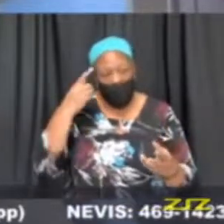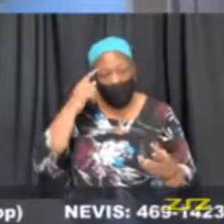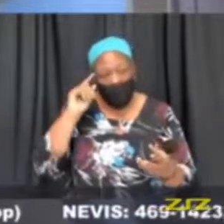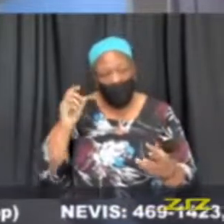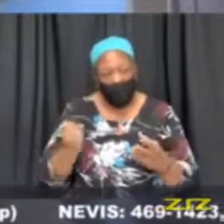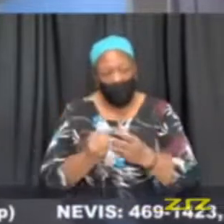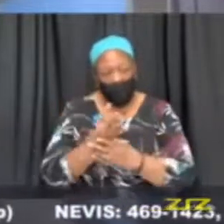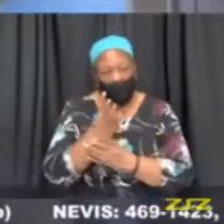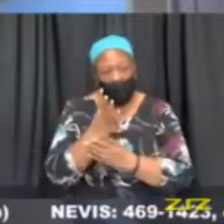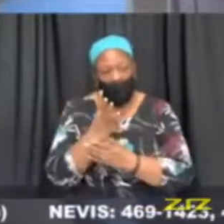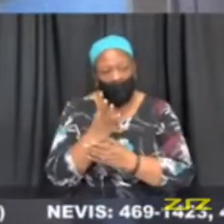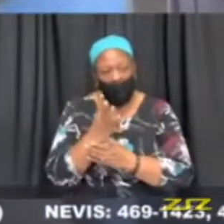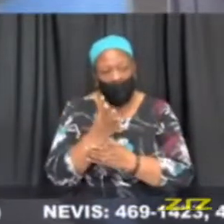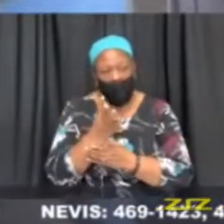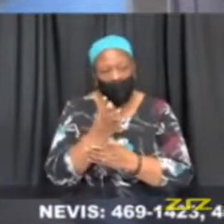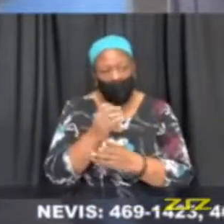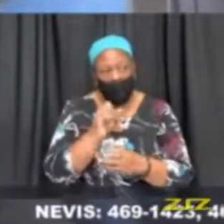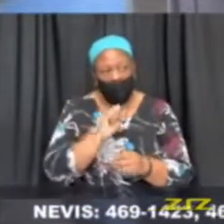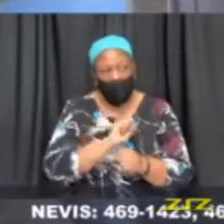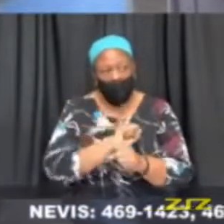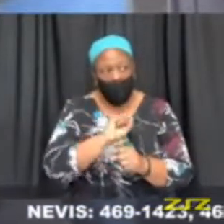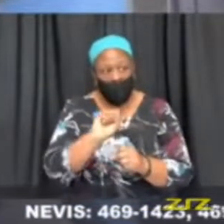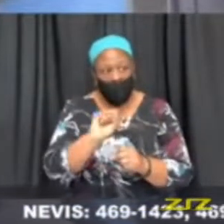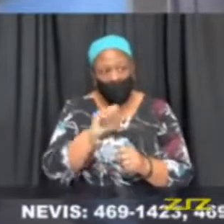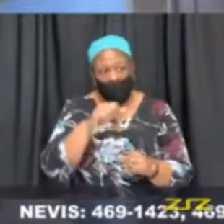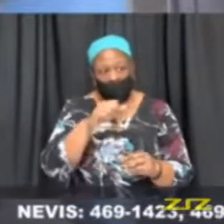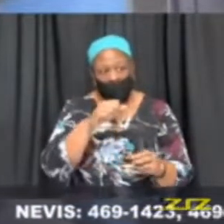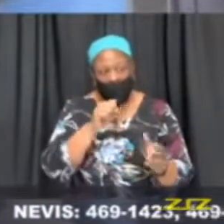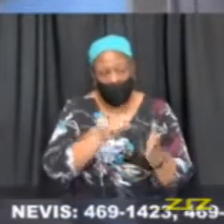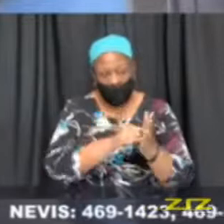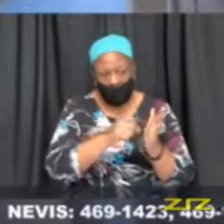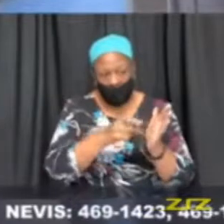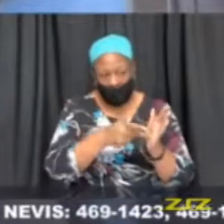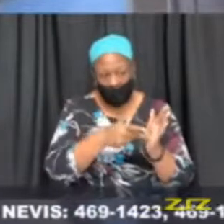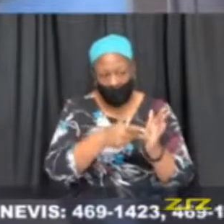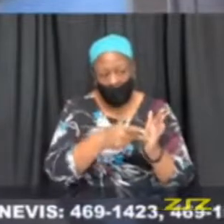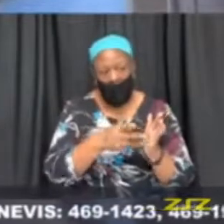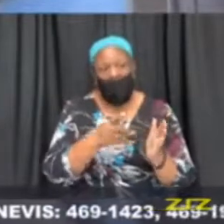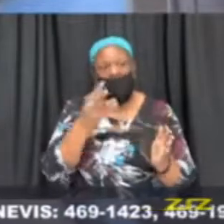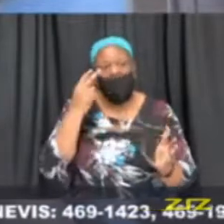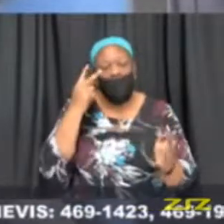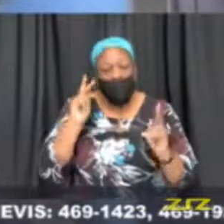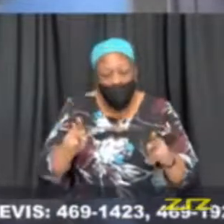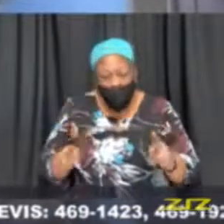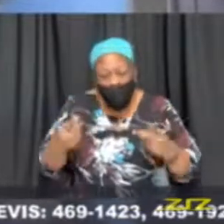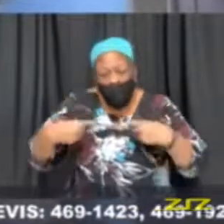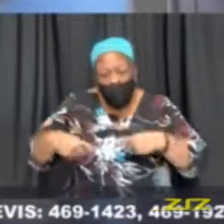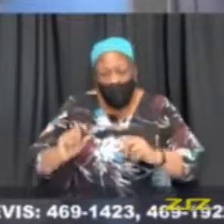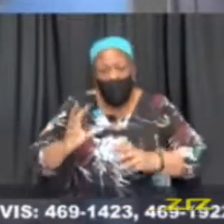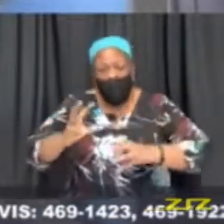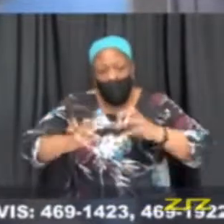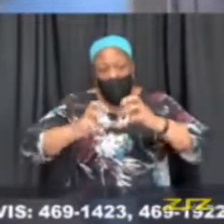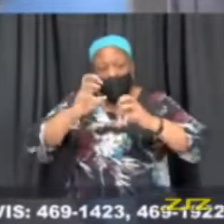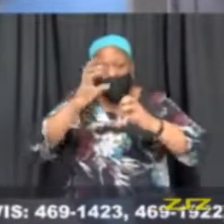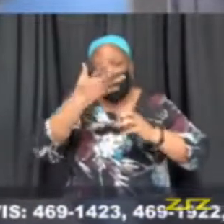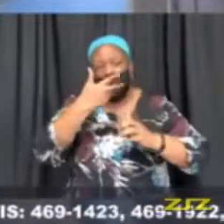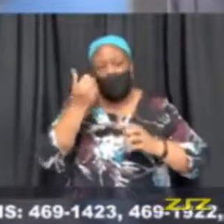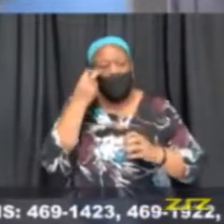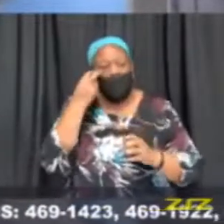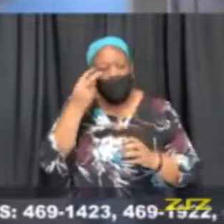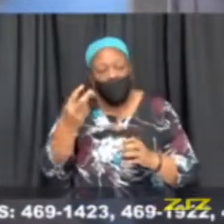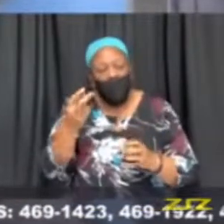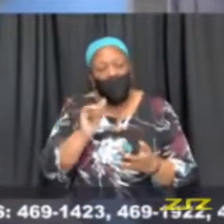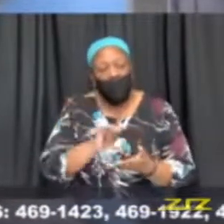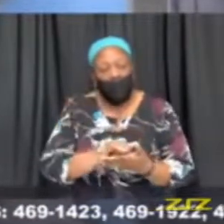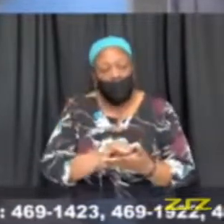volcanoes, we learn new terminologies and things that are phased out of use. So